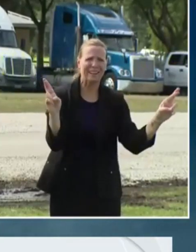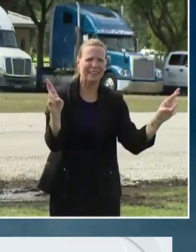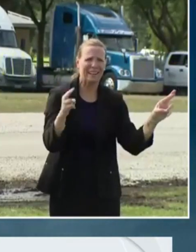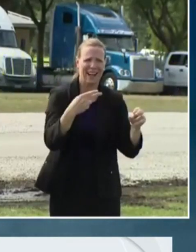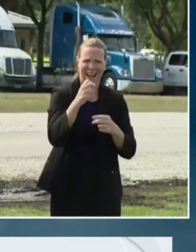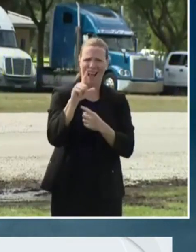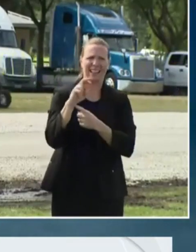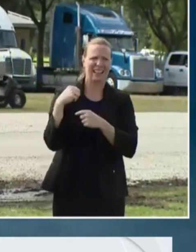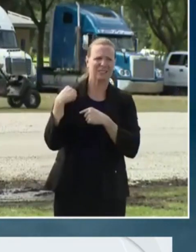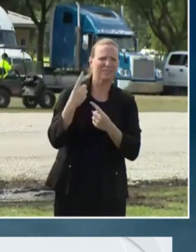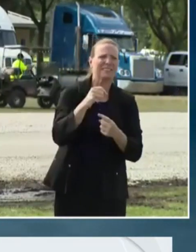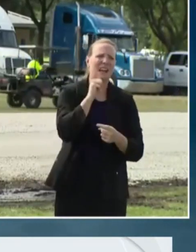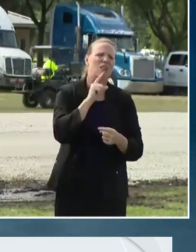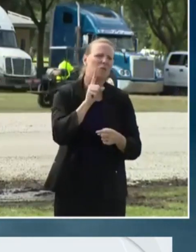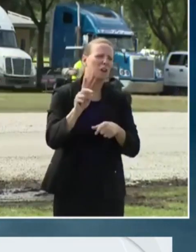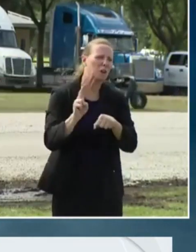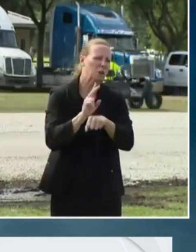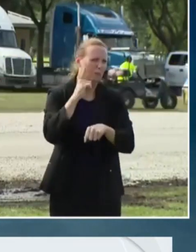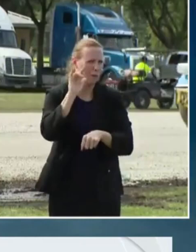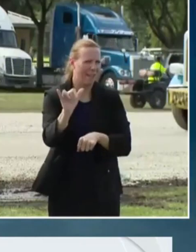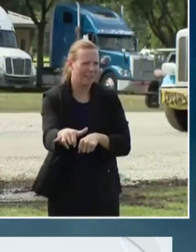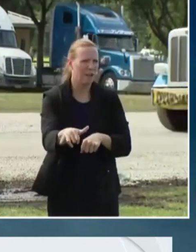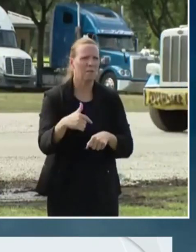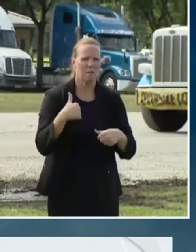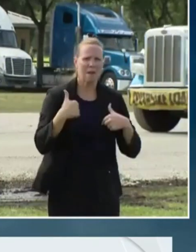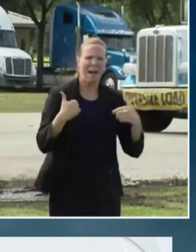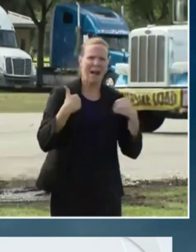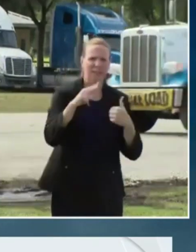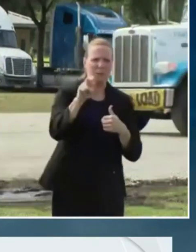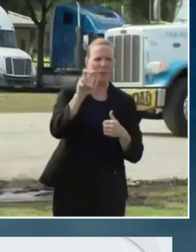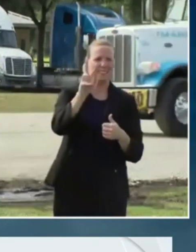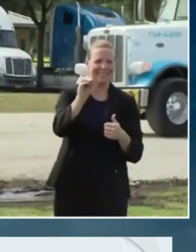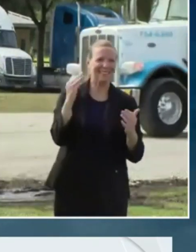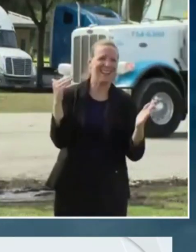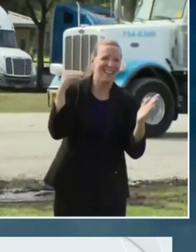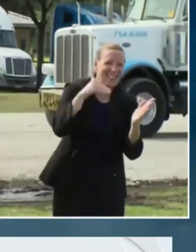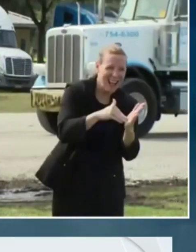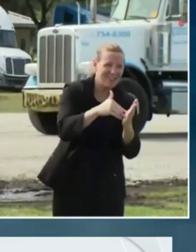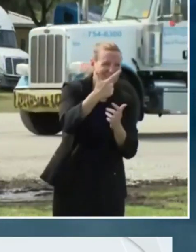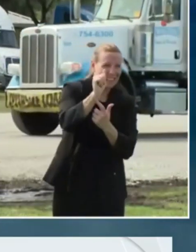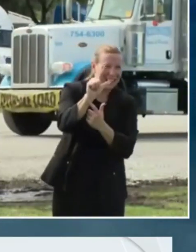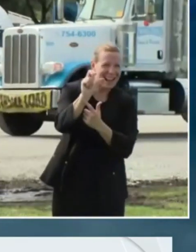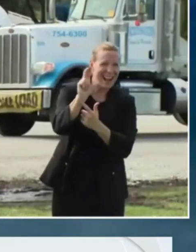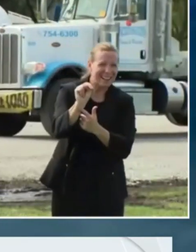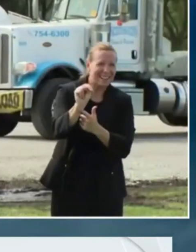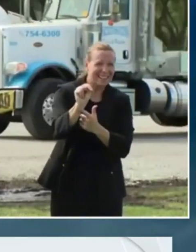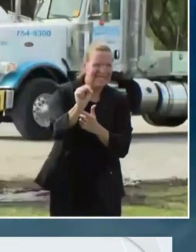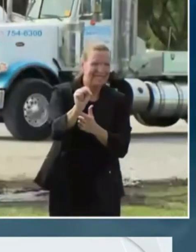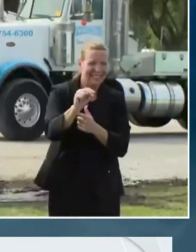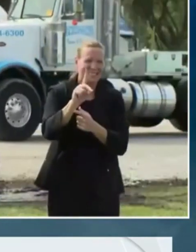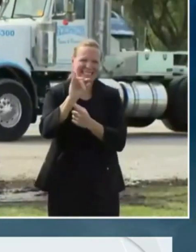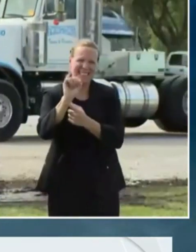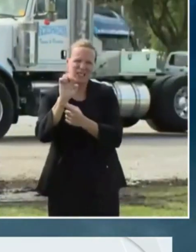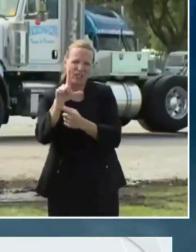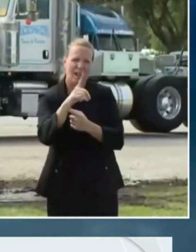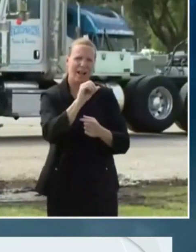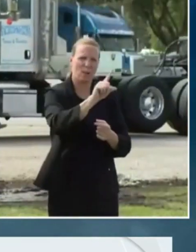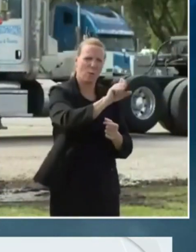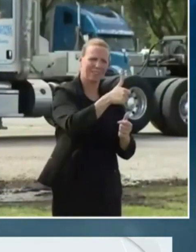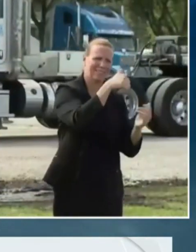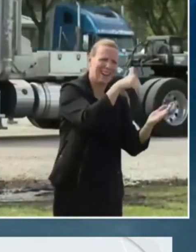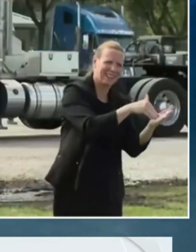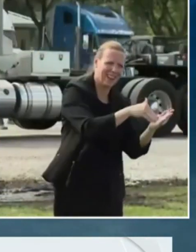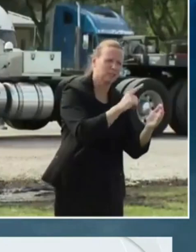that. We have 268,000 gallons of diesel, 110,000 gallons of regular gas on